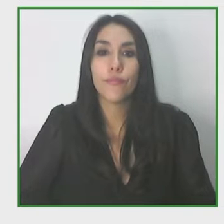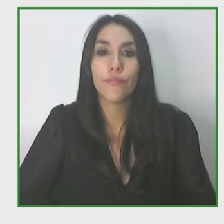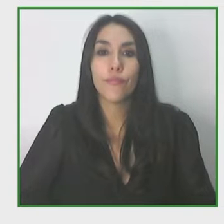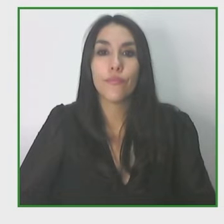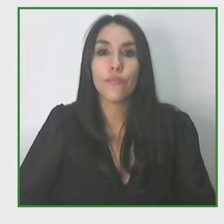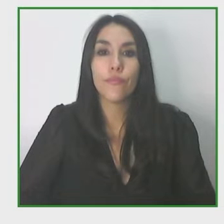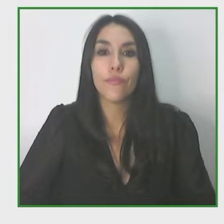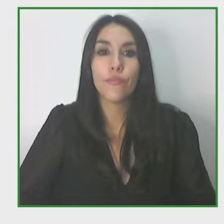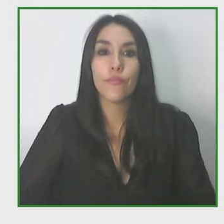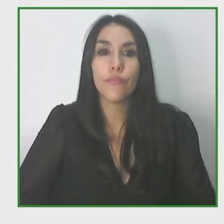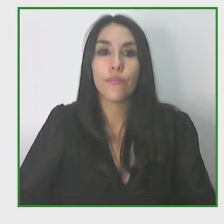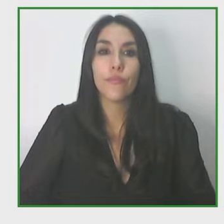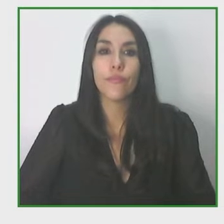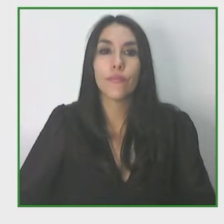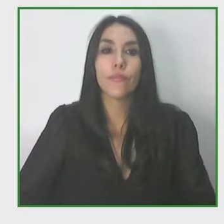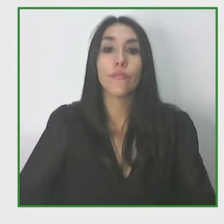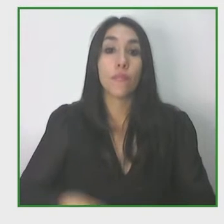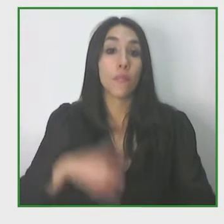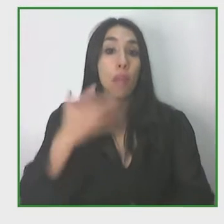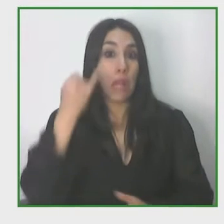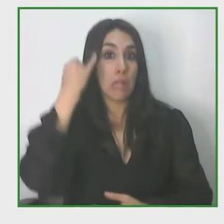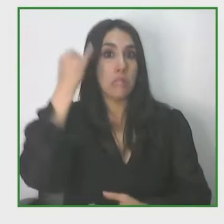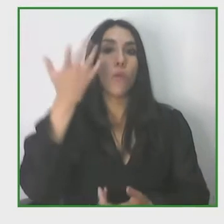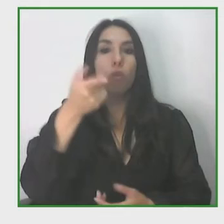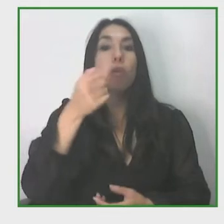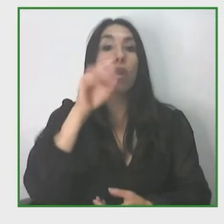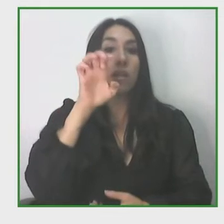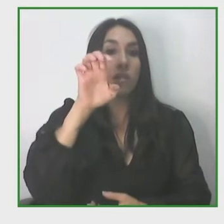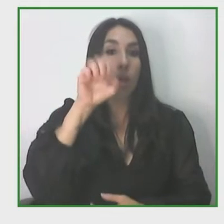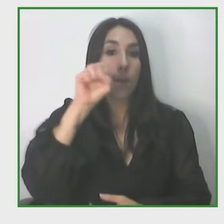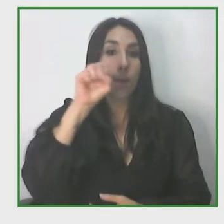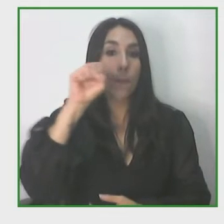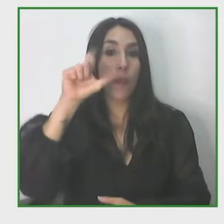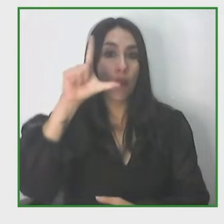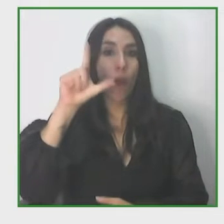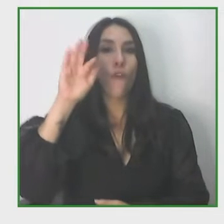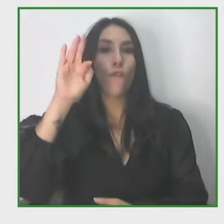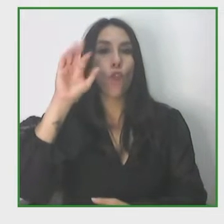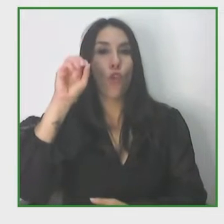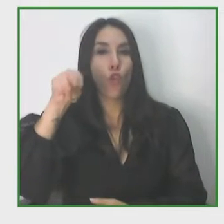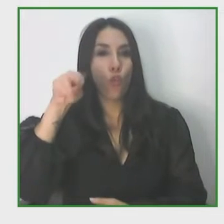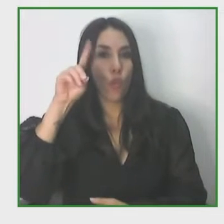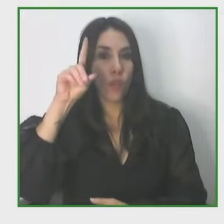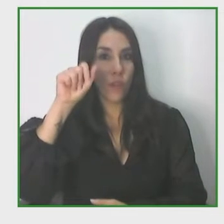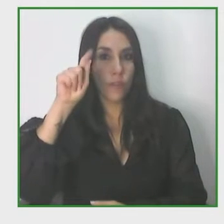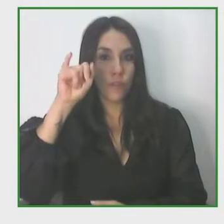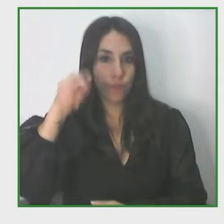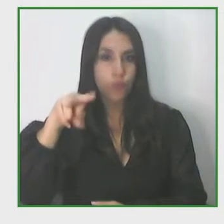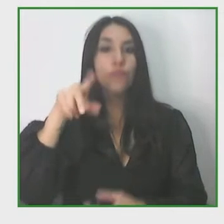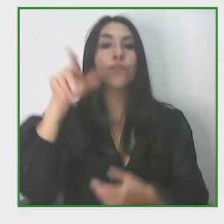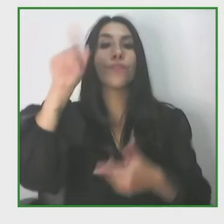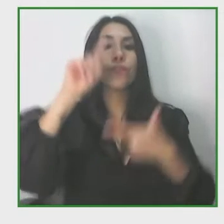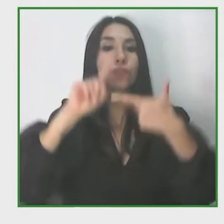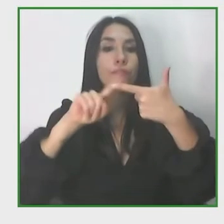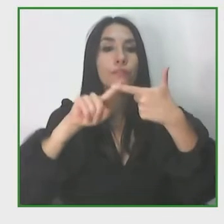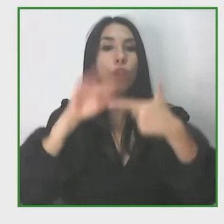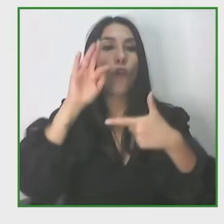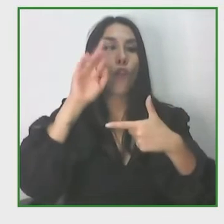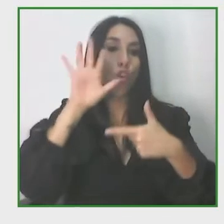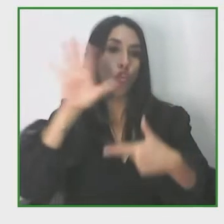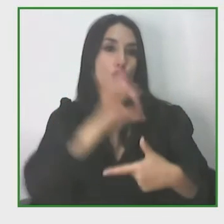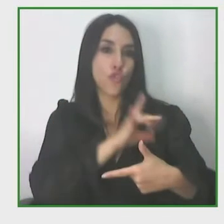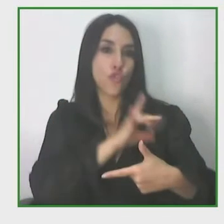border, zero harm Zero